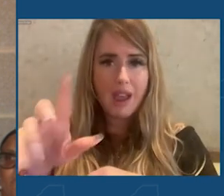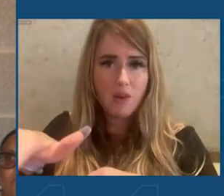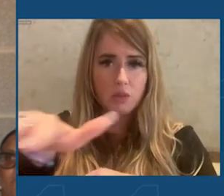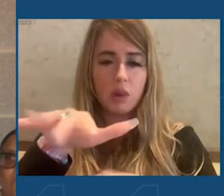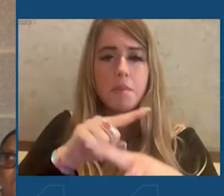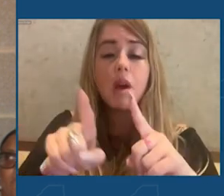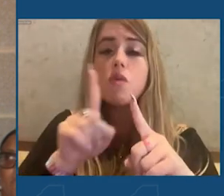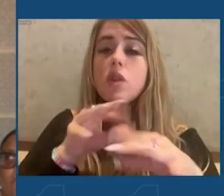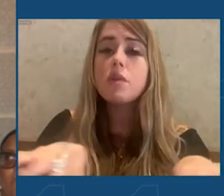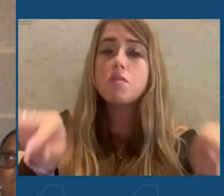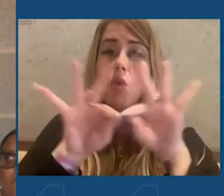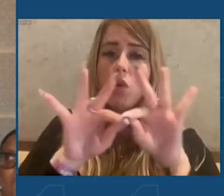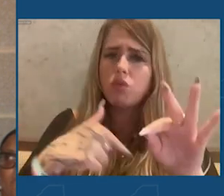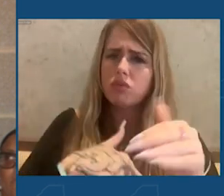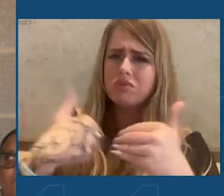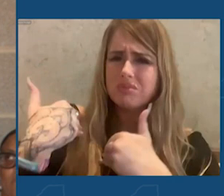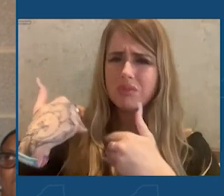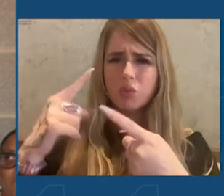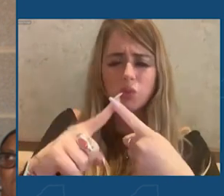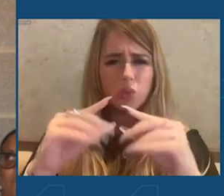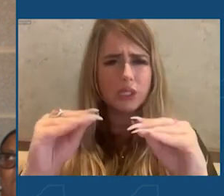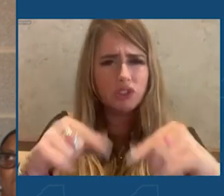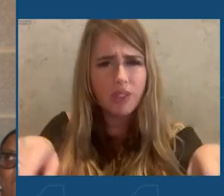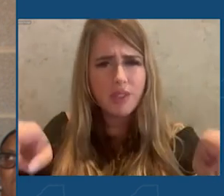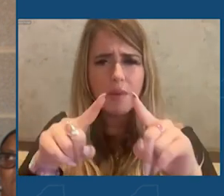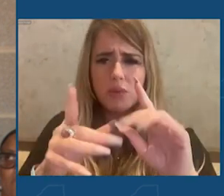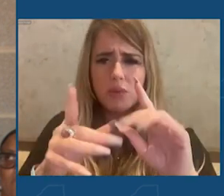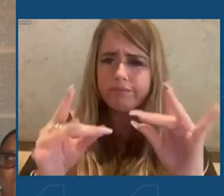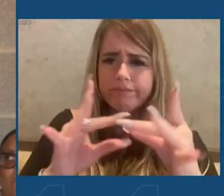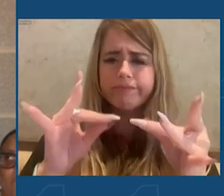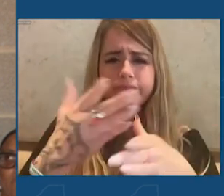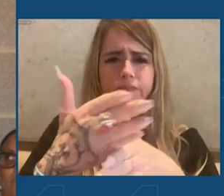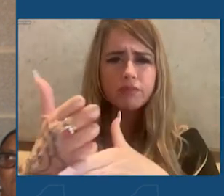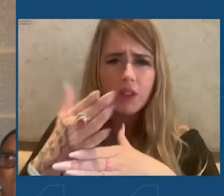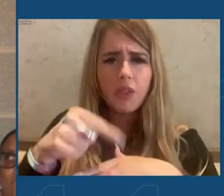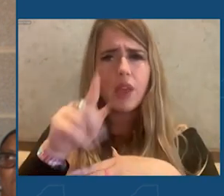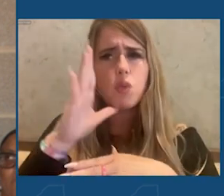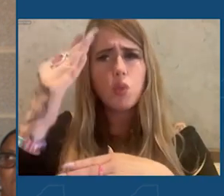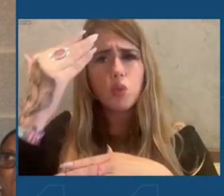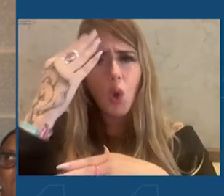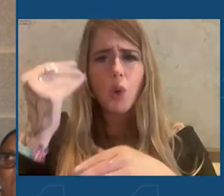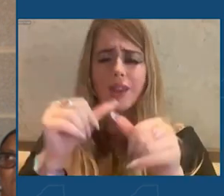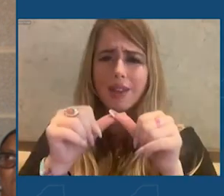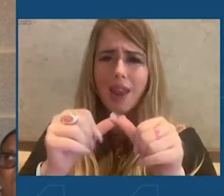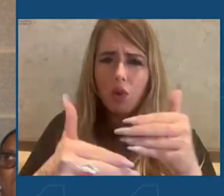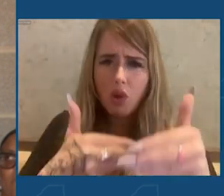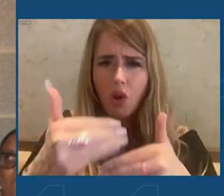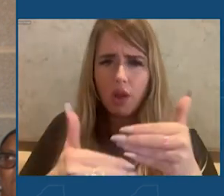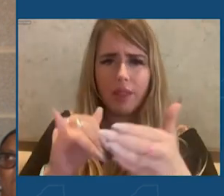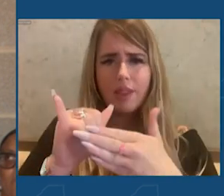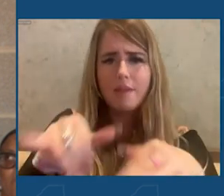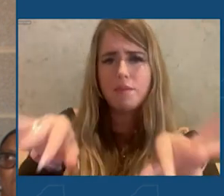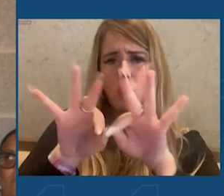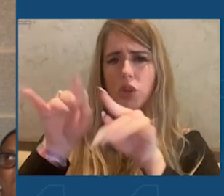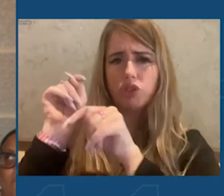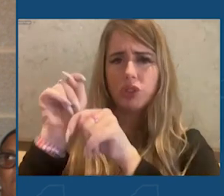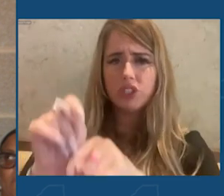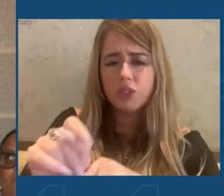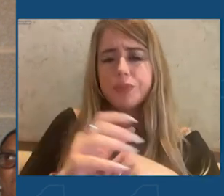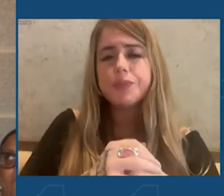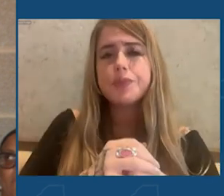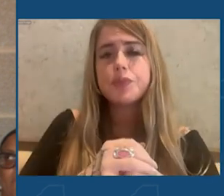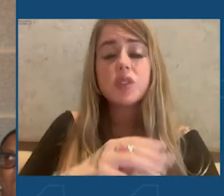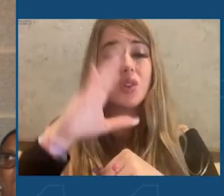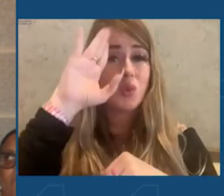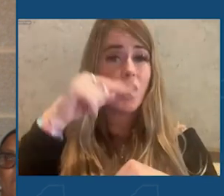us, the adults, to teach them and tell them stories so they know and so they carry on this important tradition. You know, I'm still touched